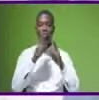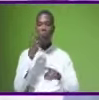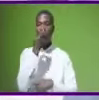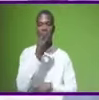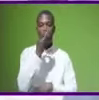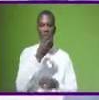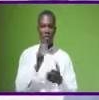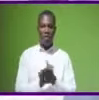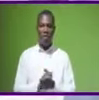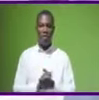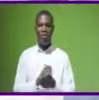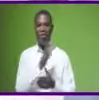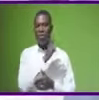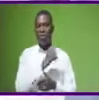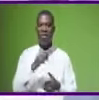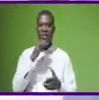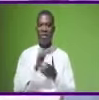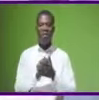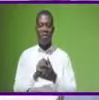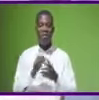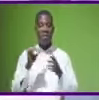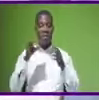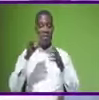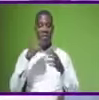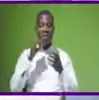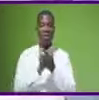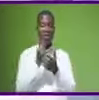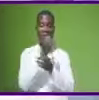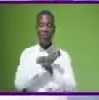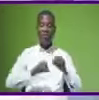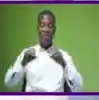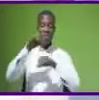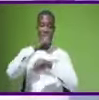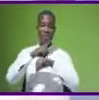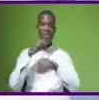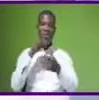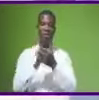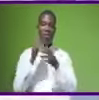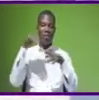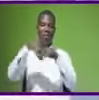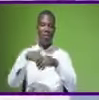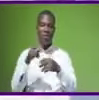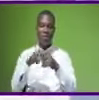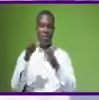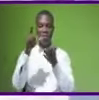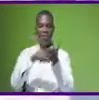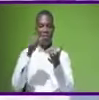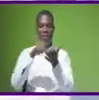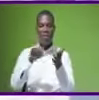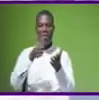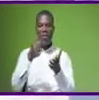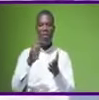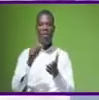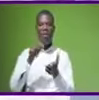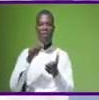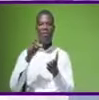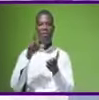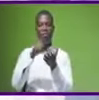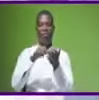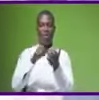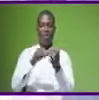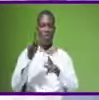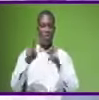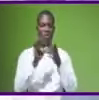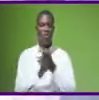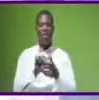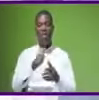speech, and such freedom shall include the freedom of the press and other media. Onipe